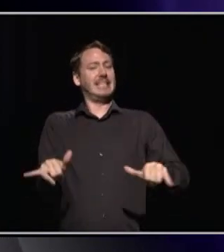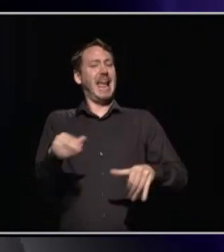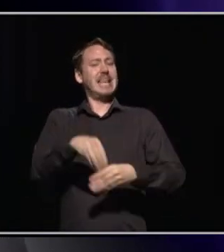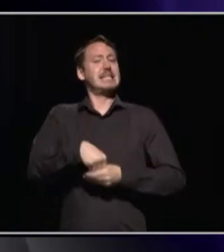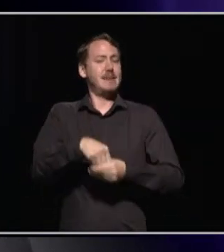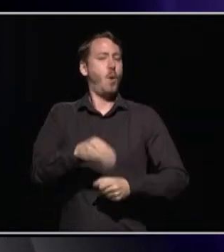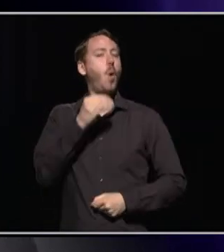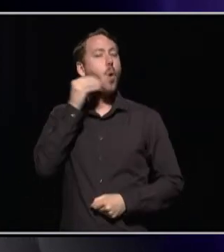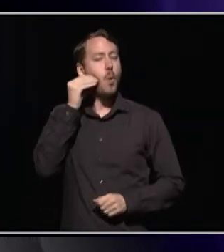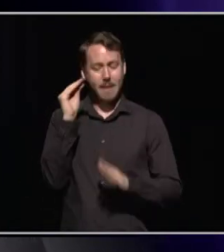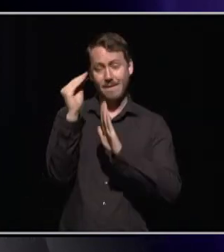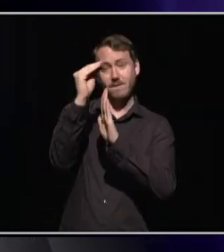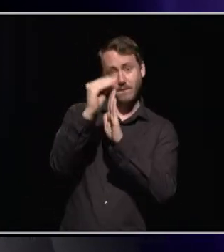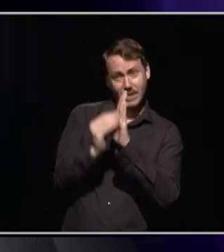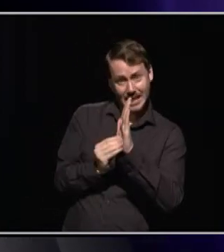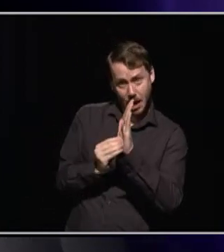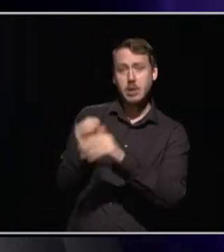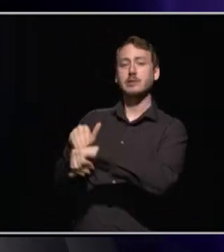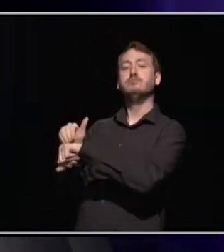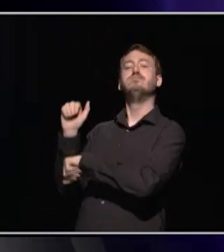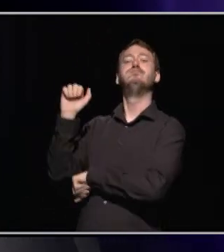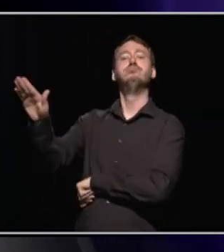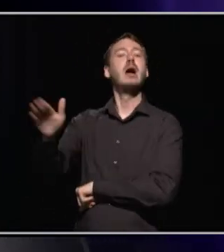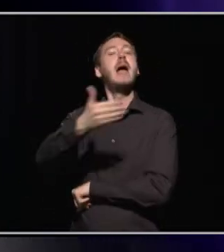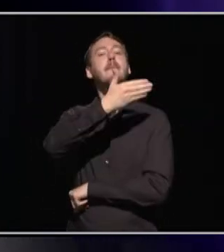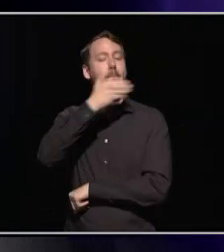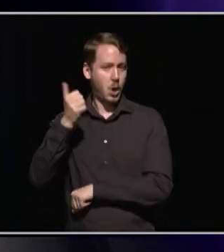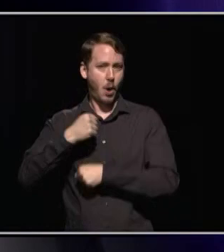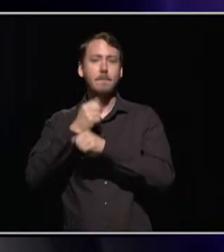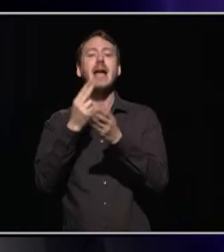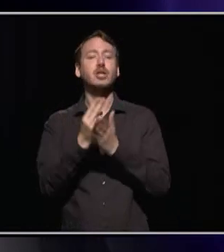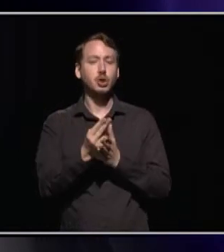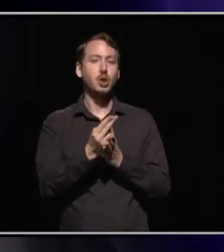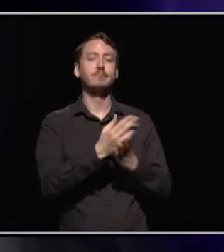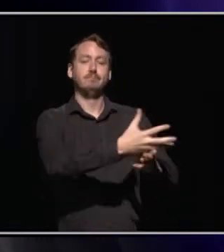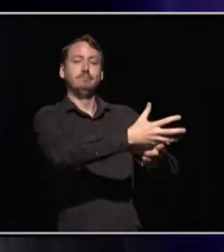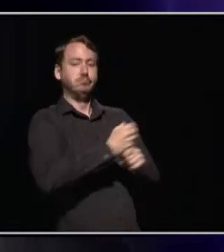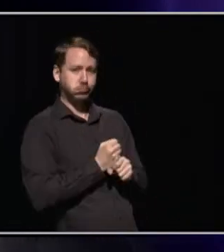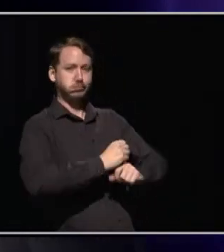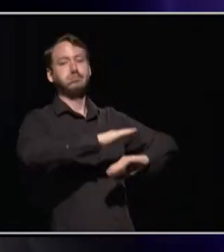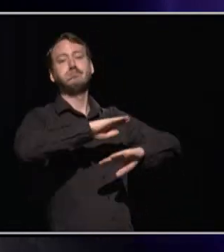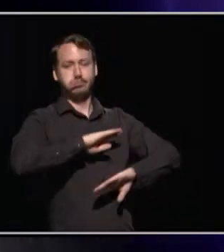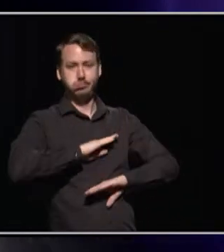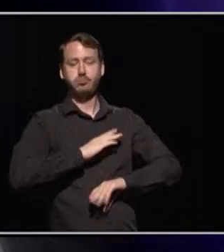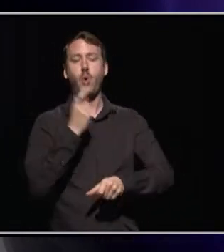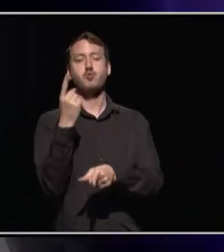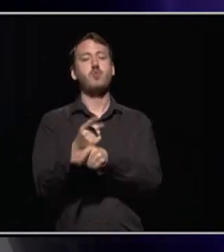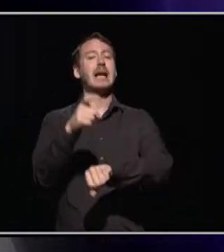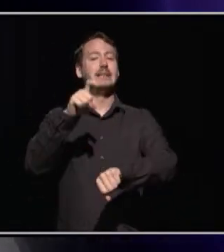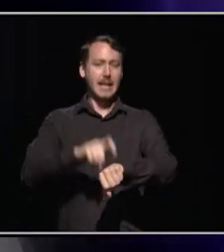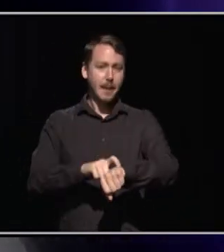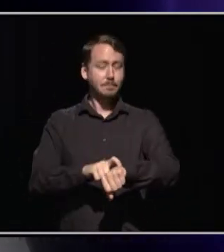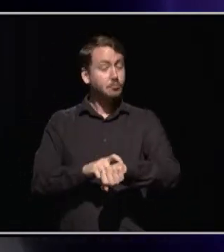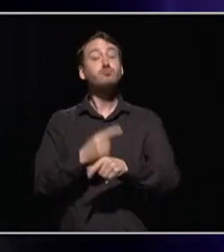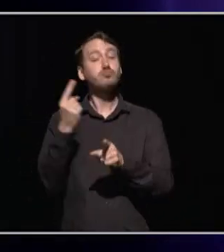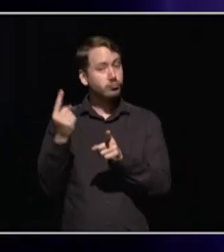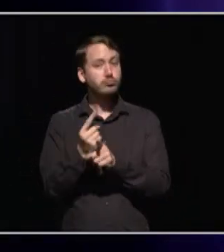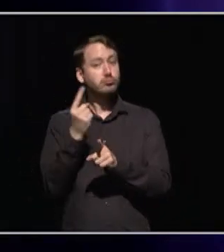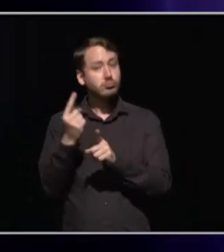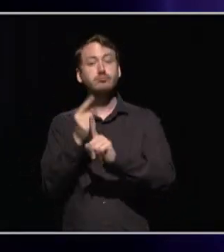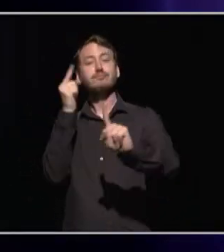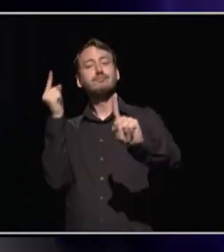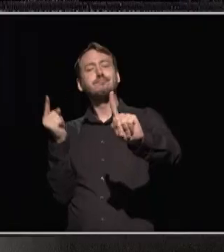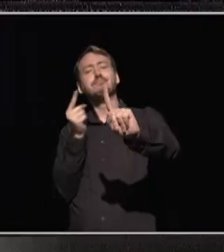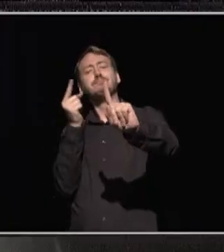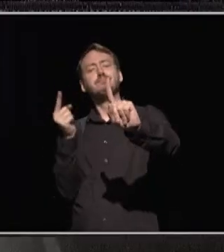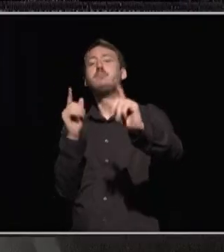the information in, the better it will be to make sure that we have the delivery of it. So we're on the right road, Mayor, and let's just hope